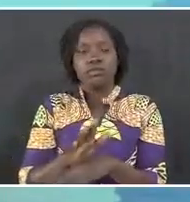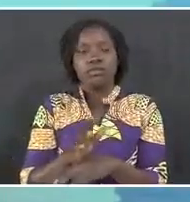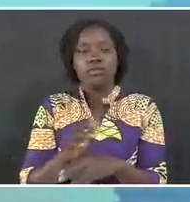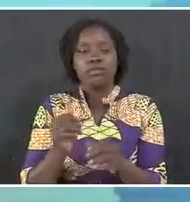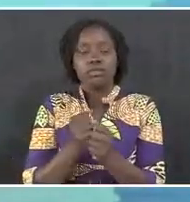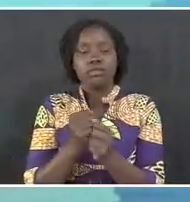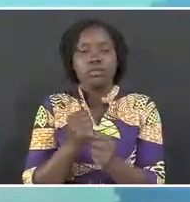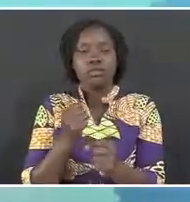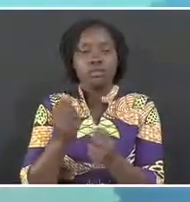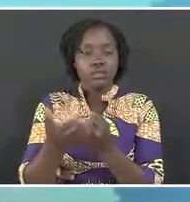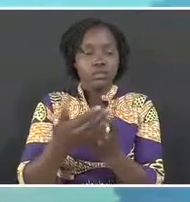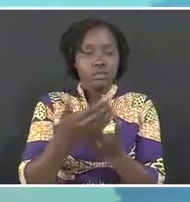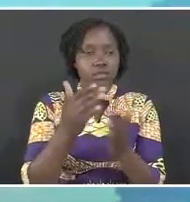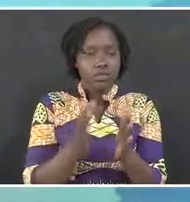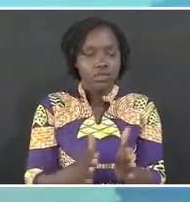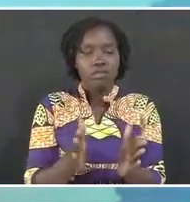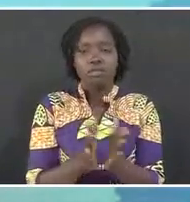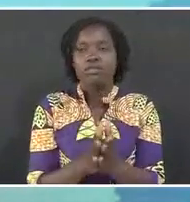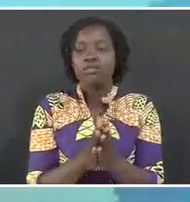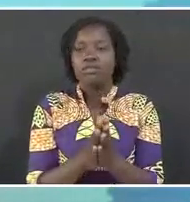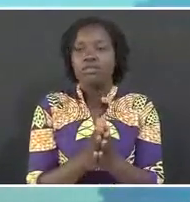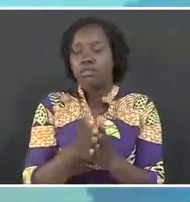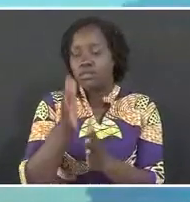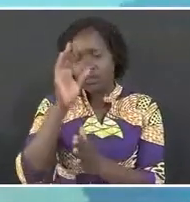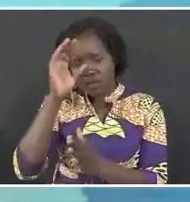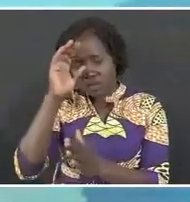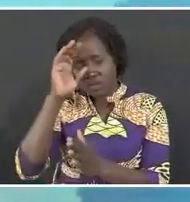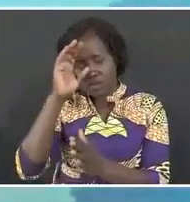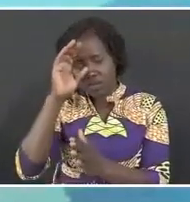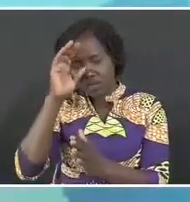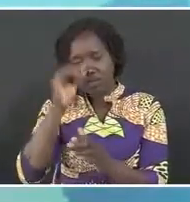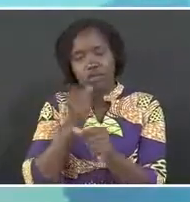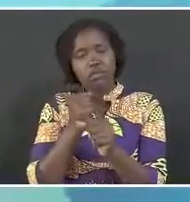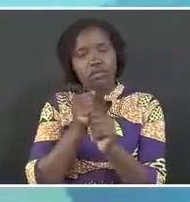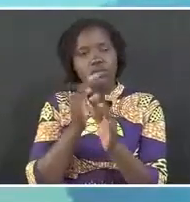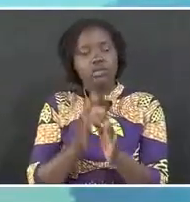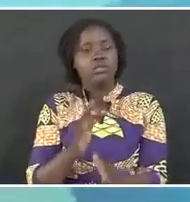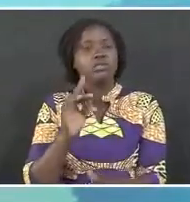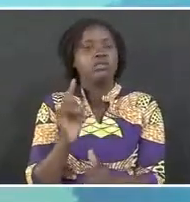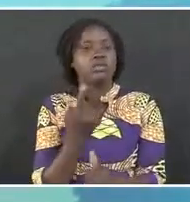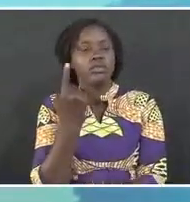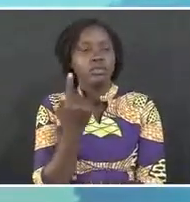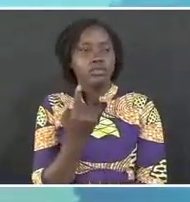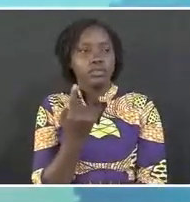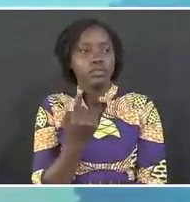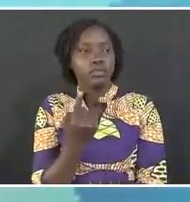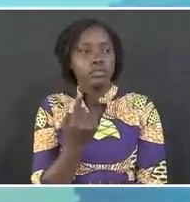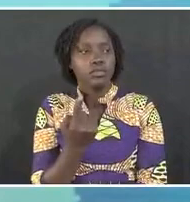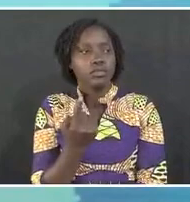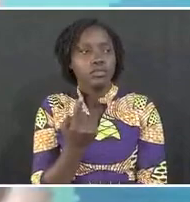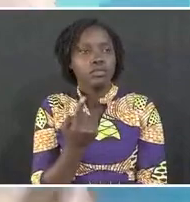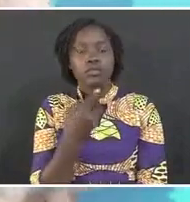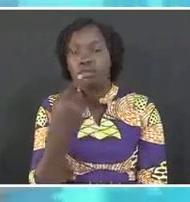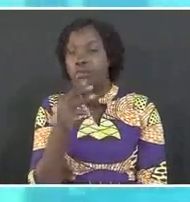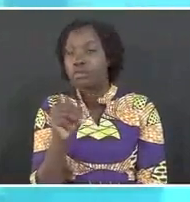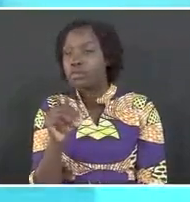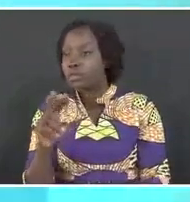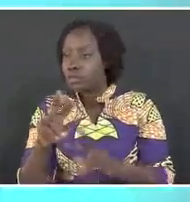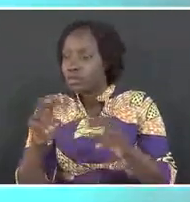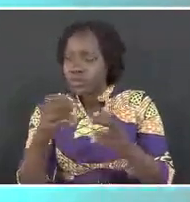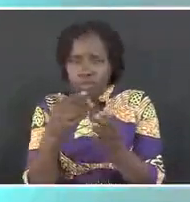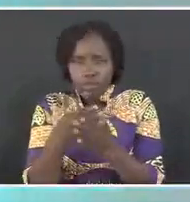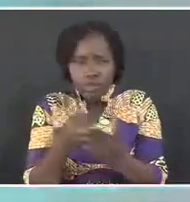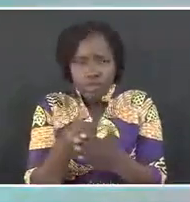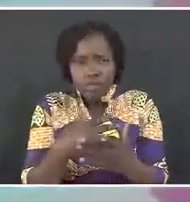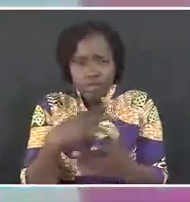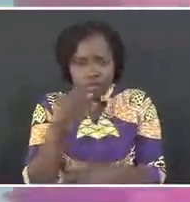reapers. God considers the laborers first. Did he tell them, go and look for money